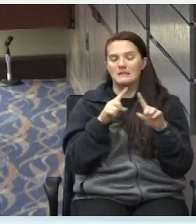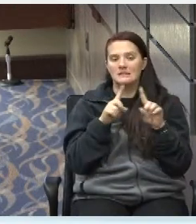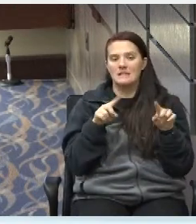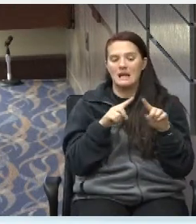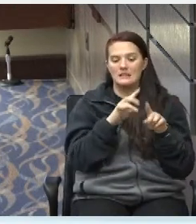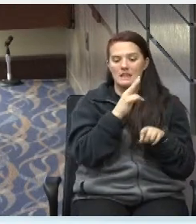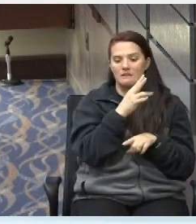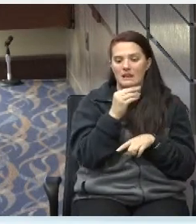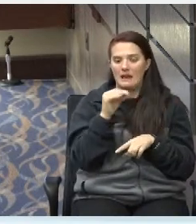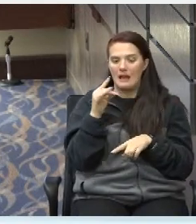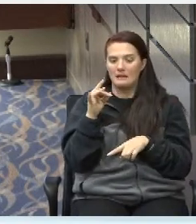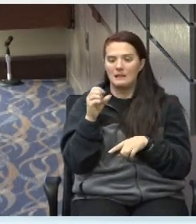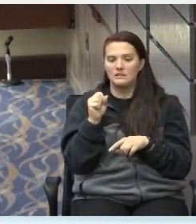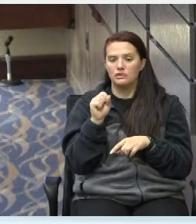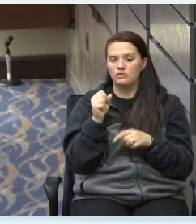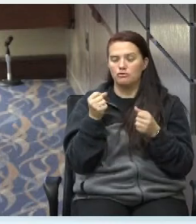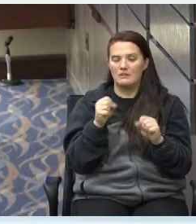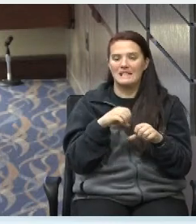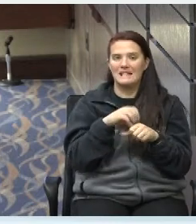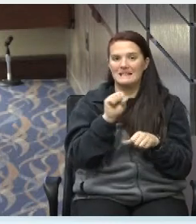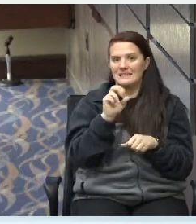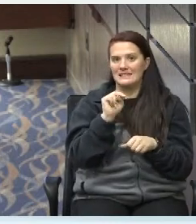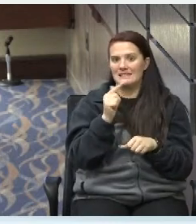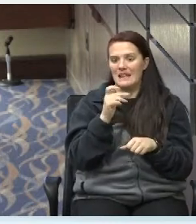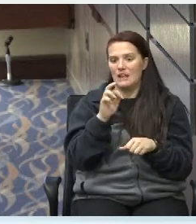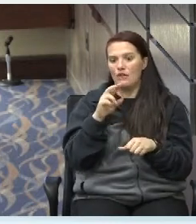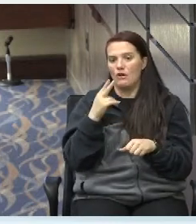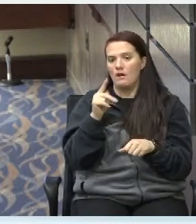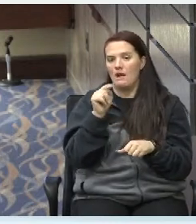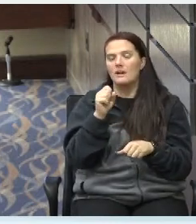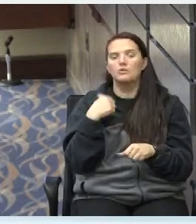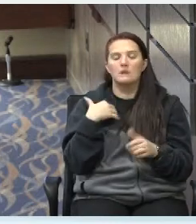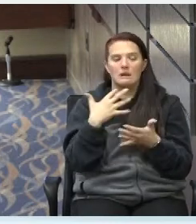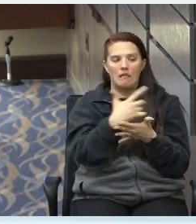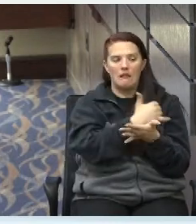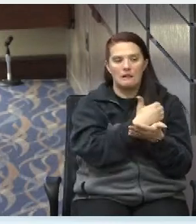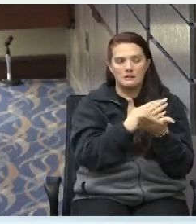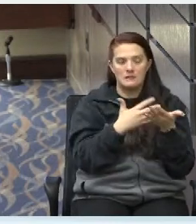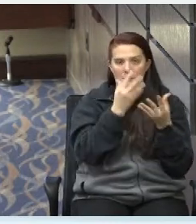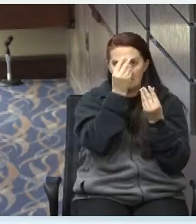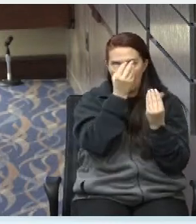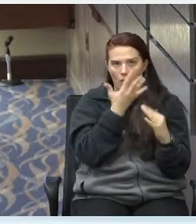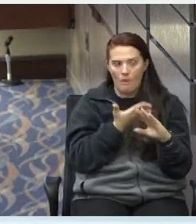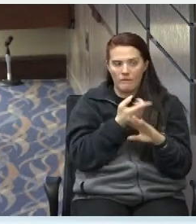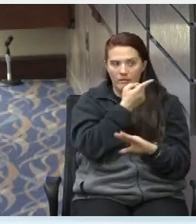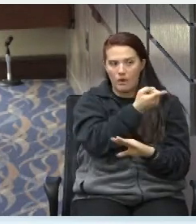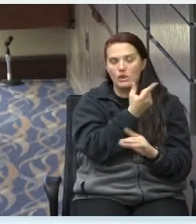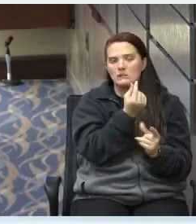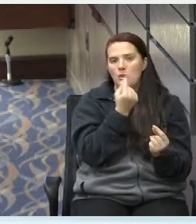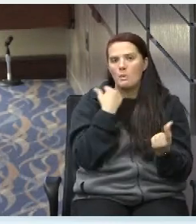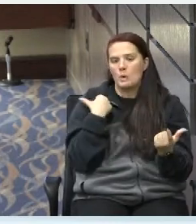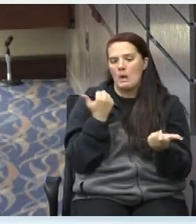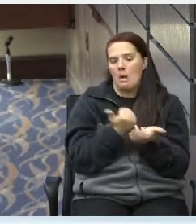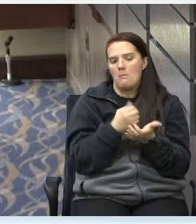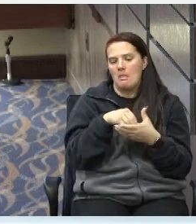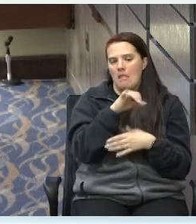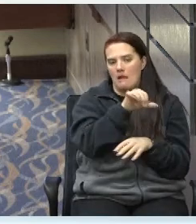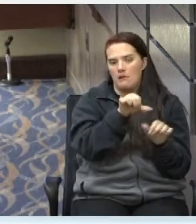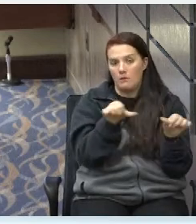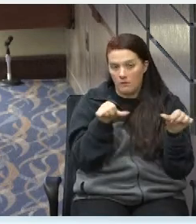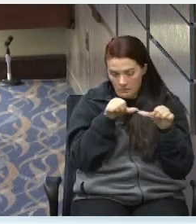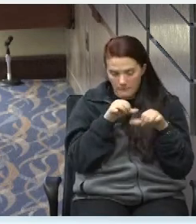18th Street in the Sanger Heights neighborhood. We're collecting some data over there to see what we can do to help out in that area.